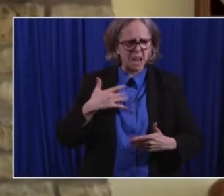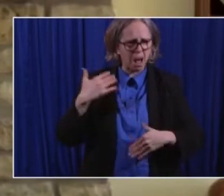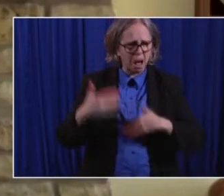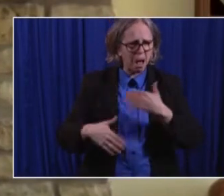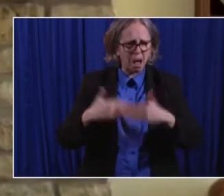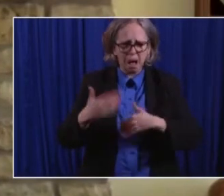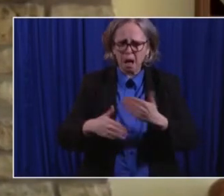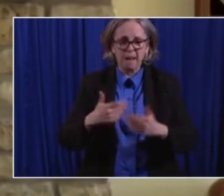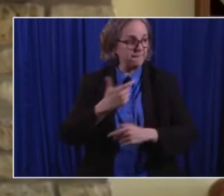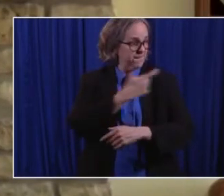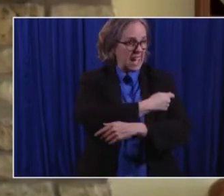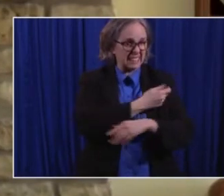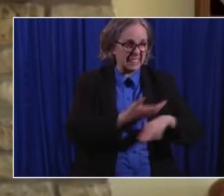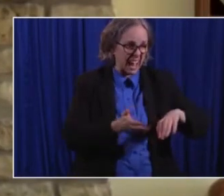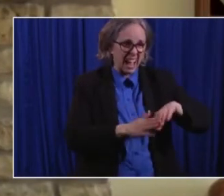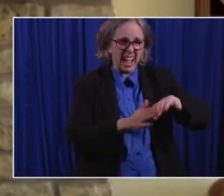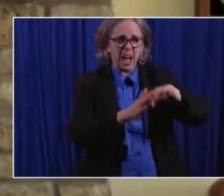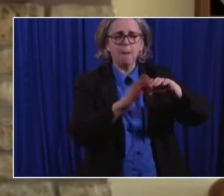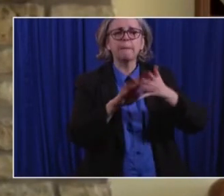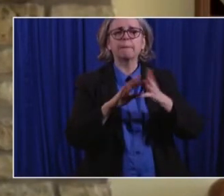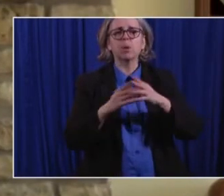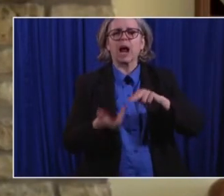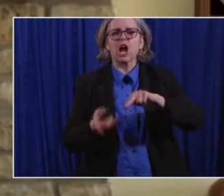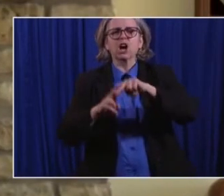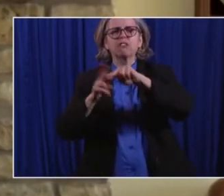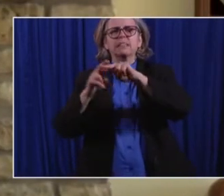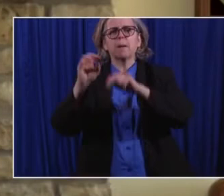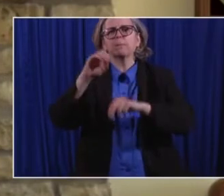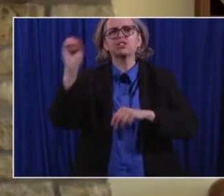these and move forward.